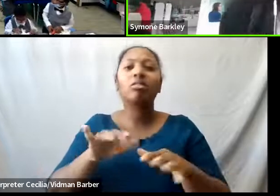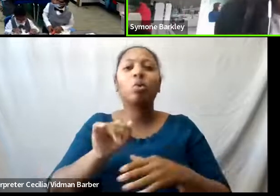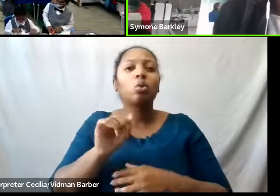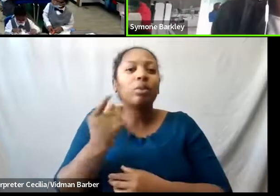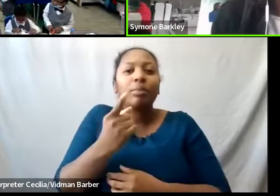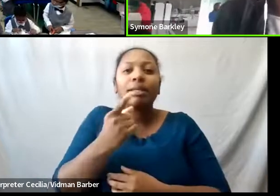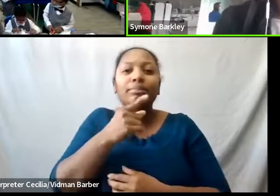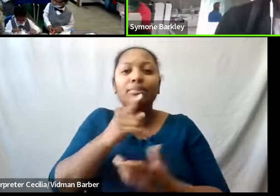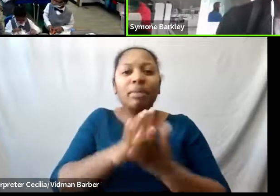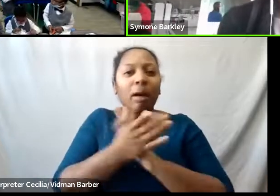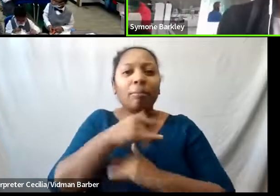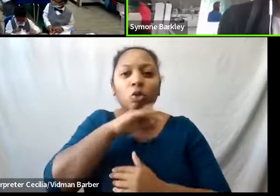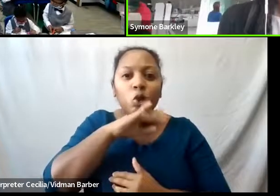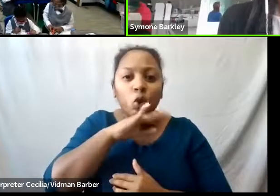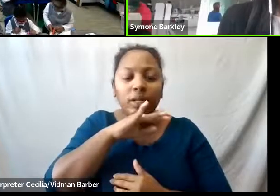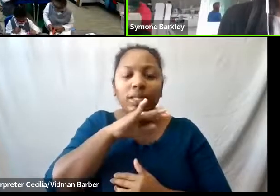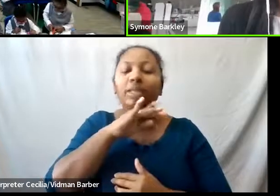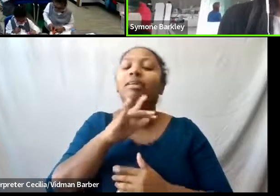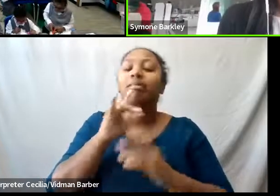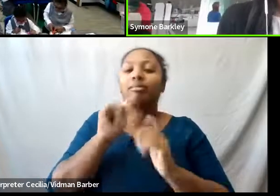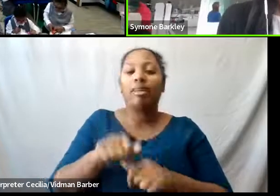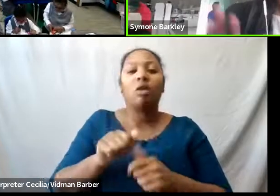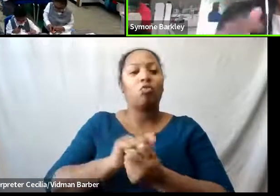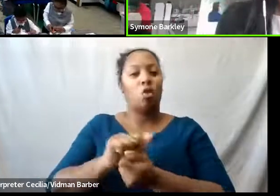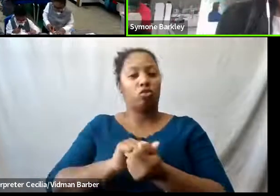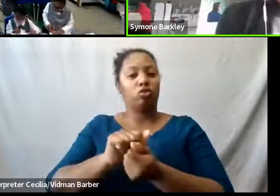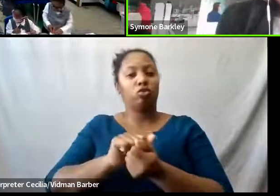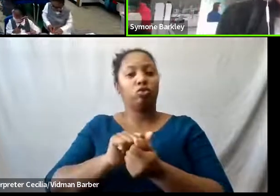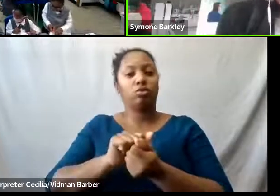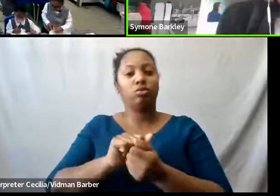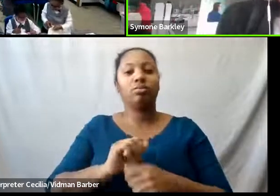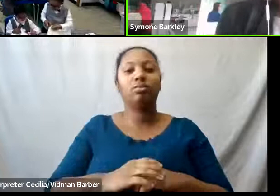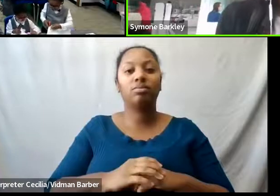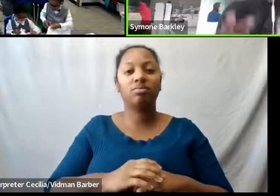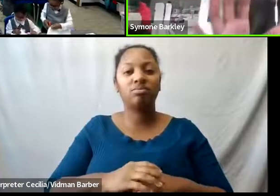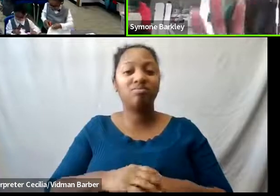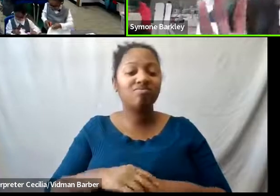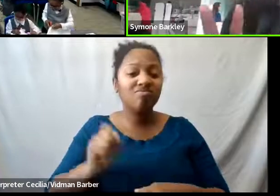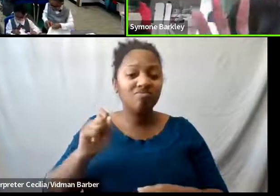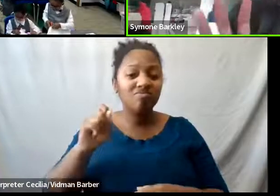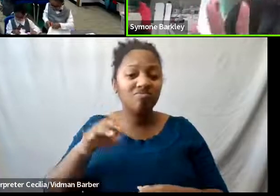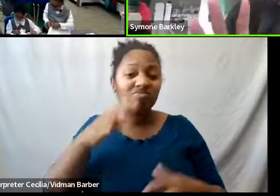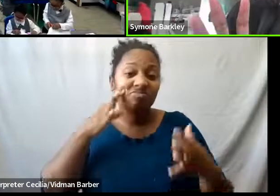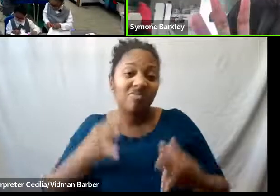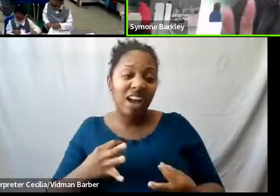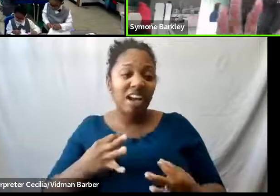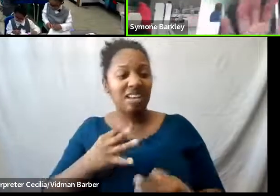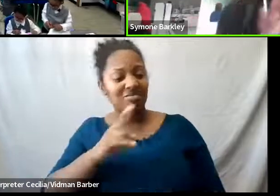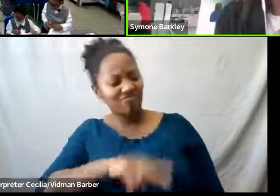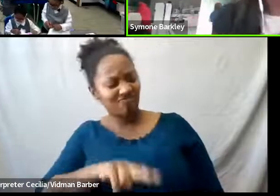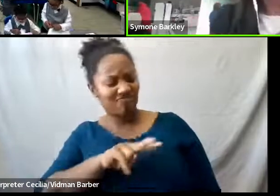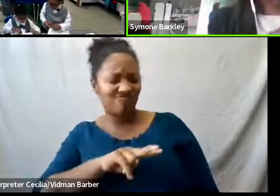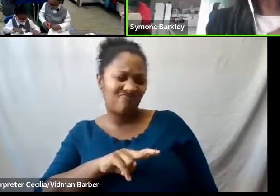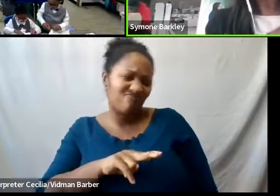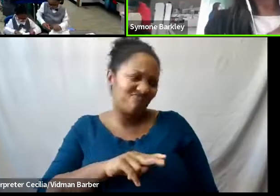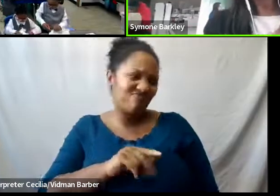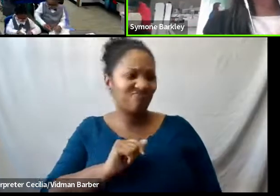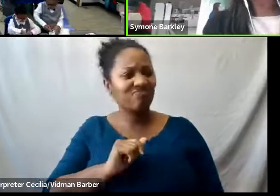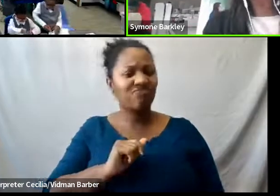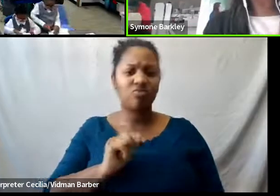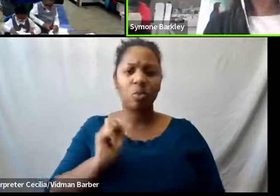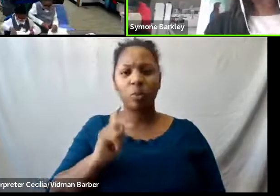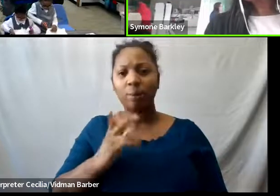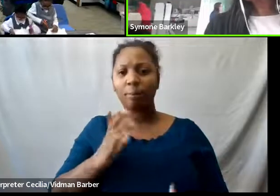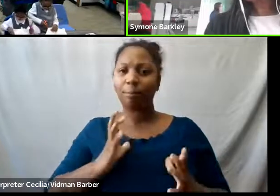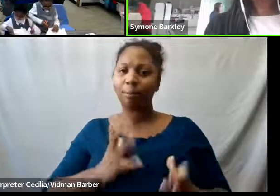maybe like you can't fit anymore, or you decided you don't want to wear it, but you still really like the design on it, your bag can be